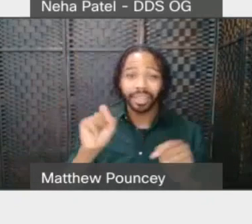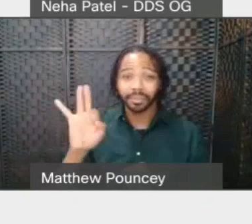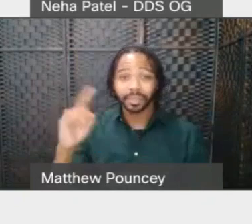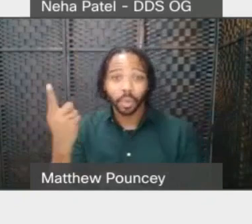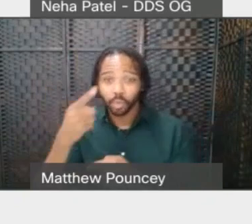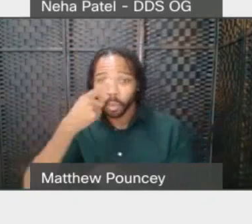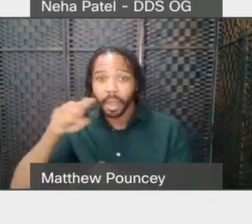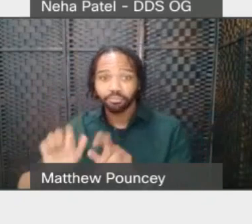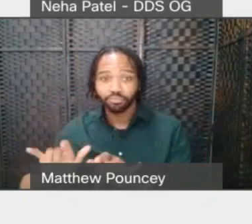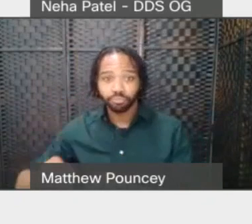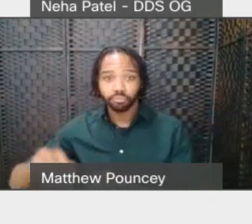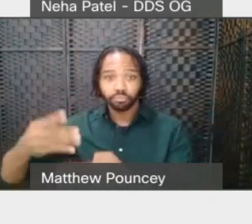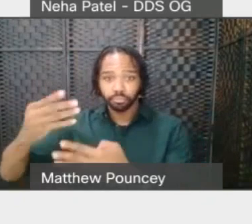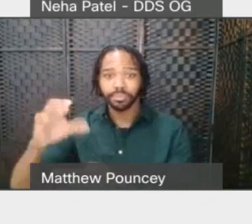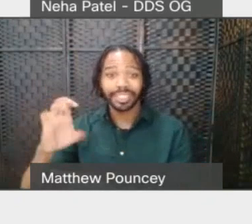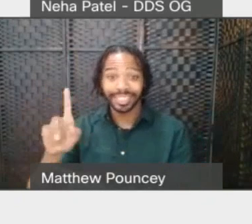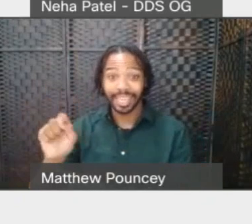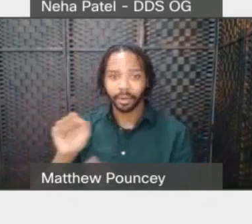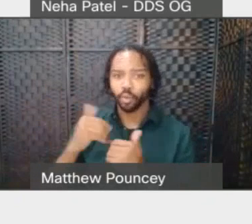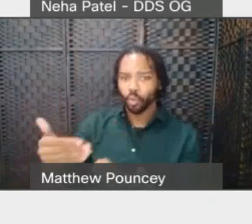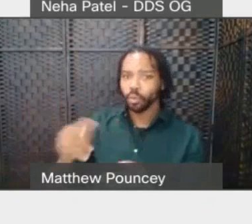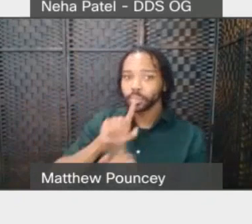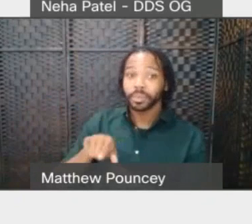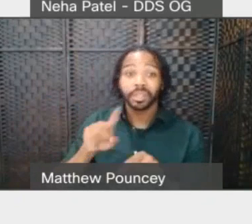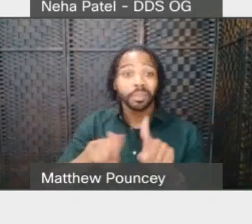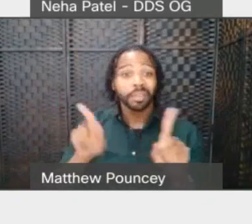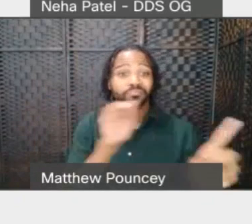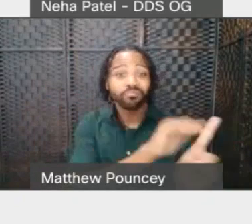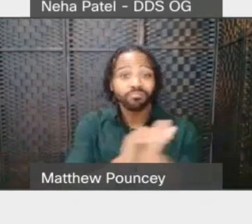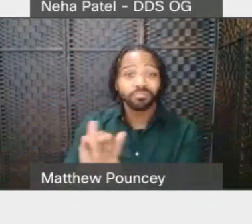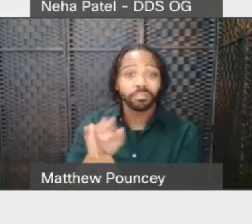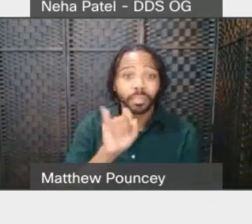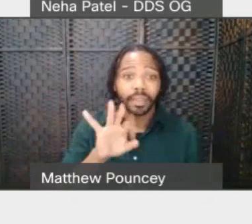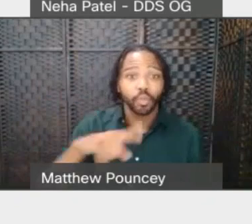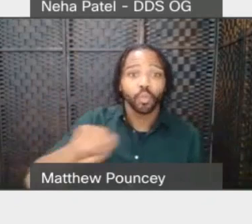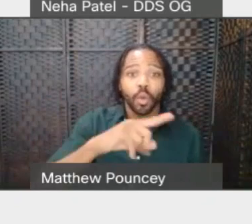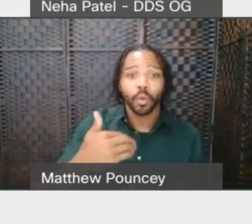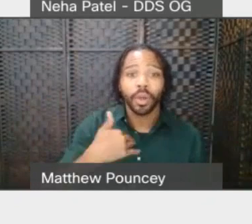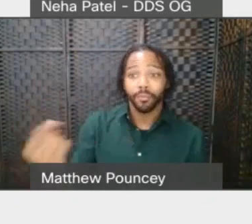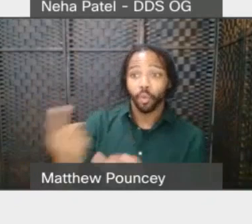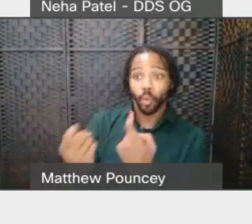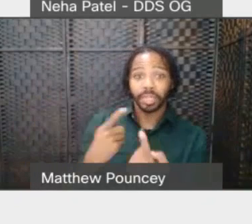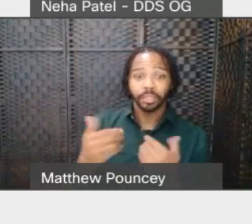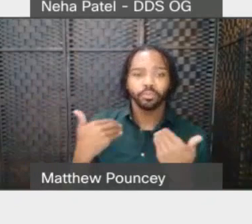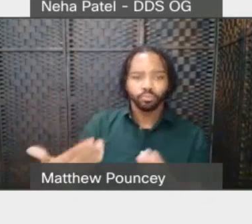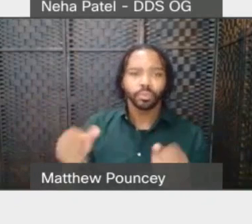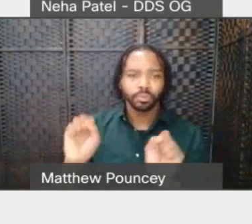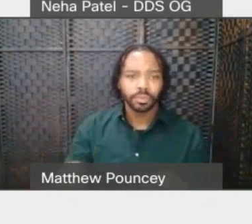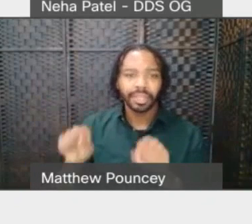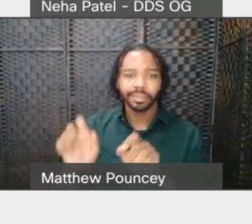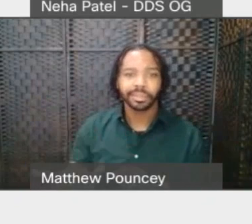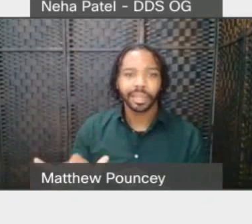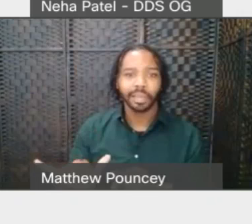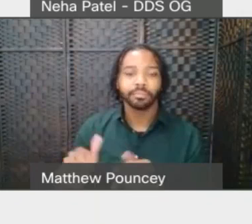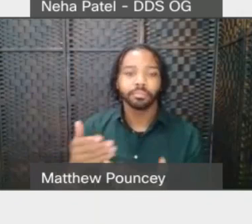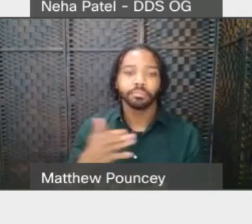those. Just as a reminder, if people have questions, those can be put,